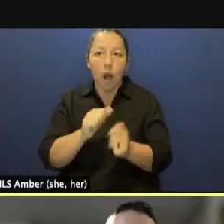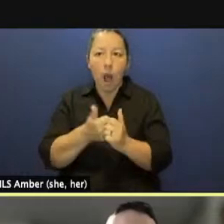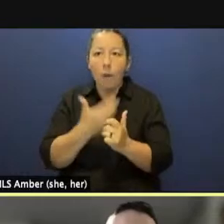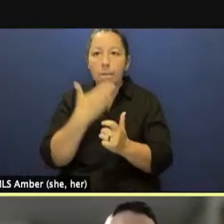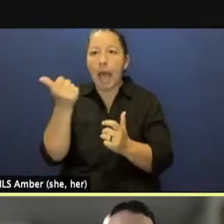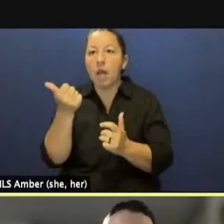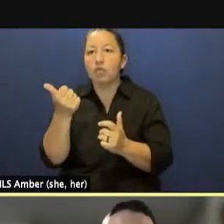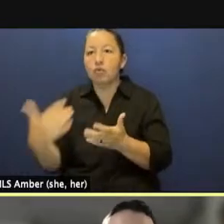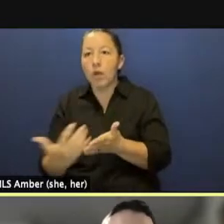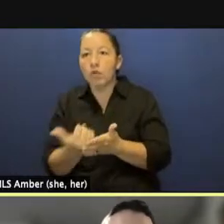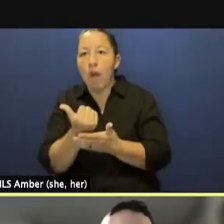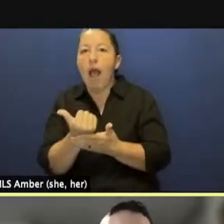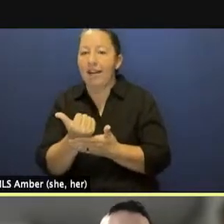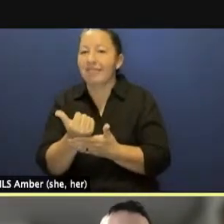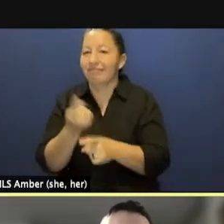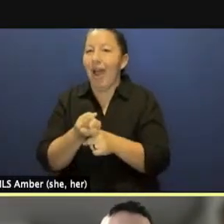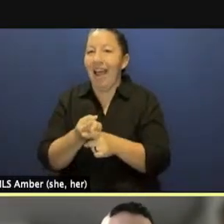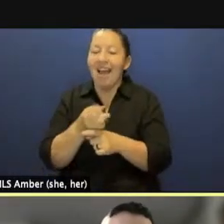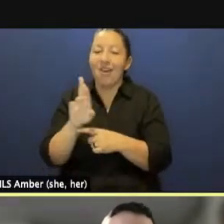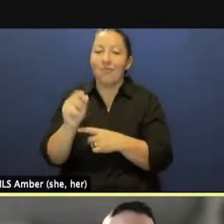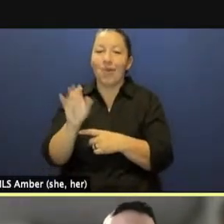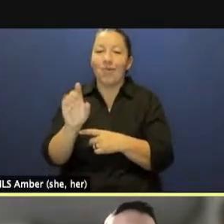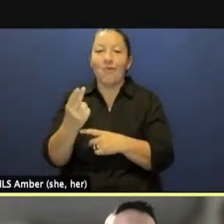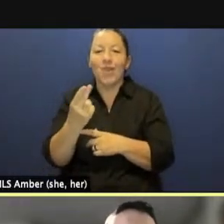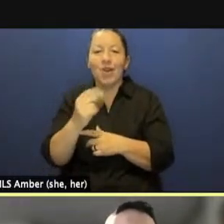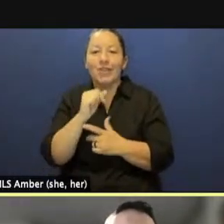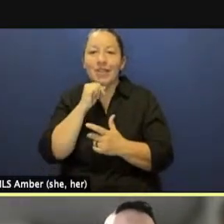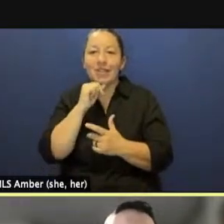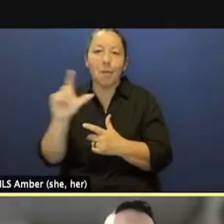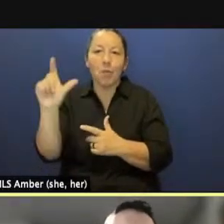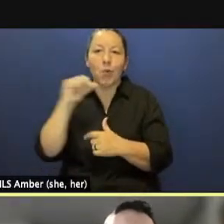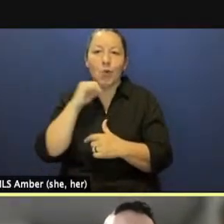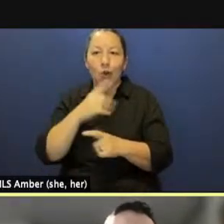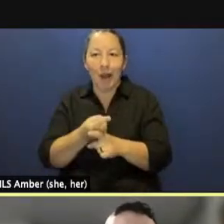need to understand that, of course, before scaling it up.